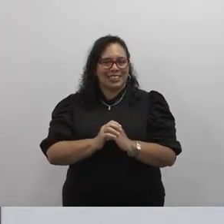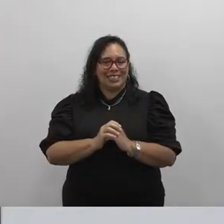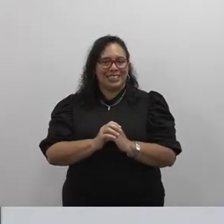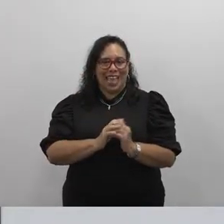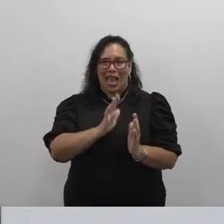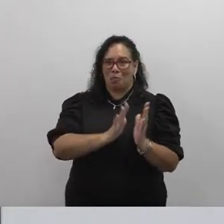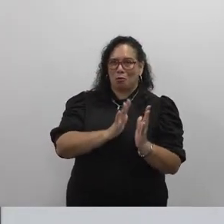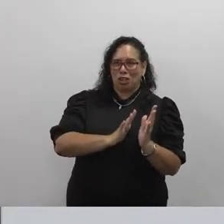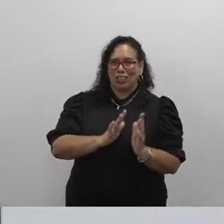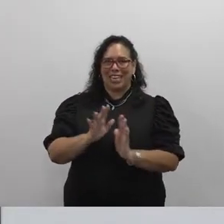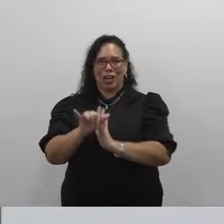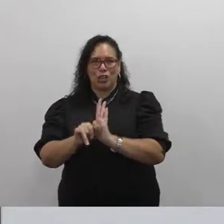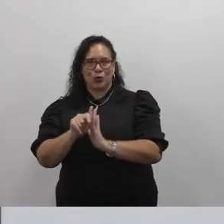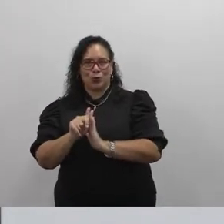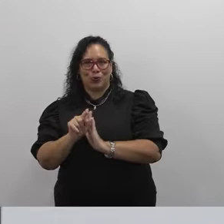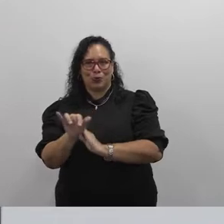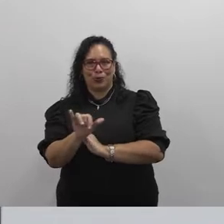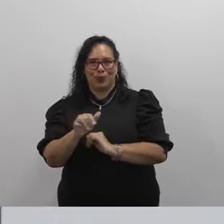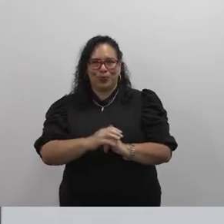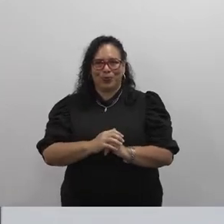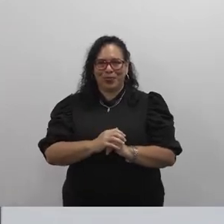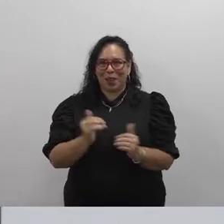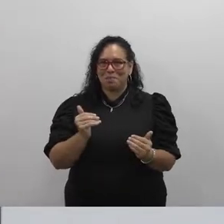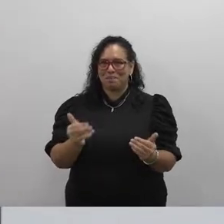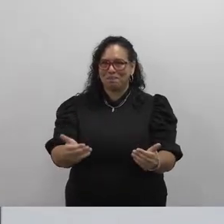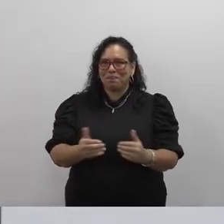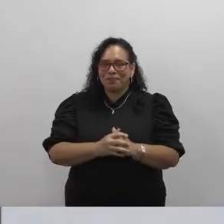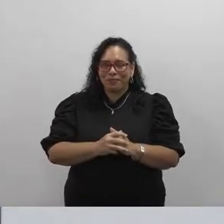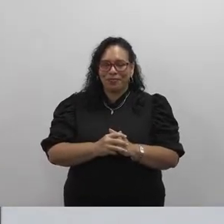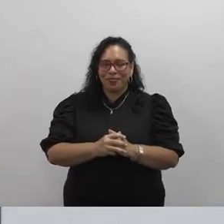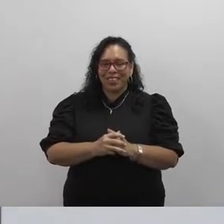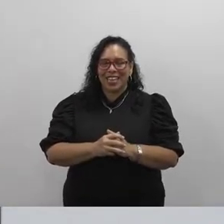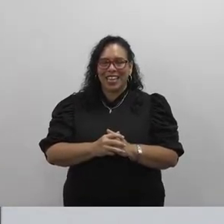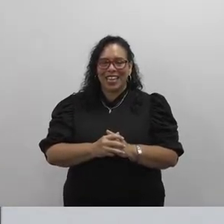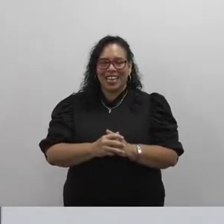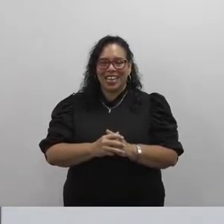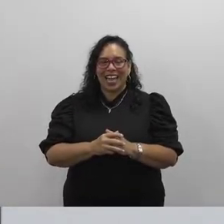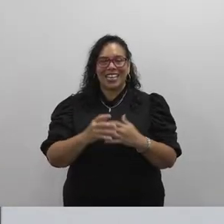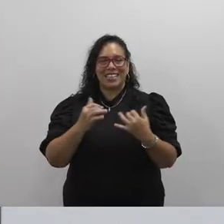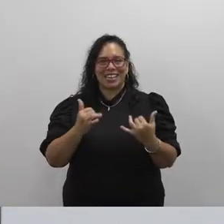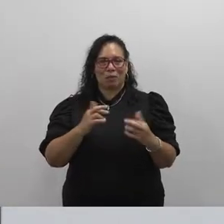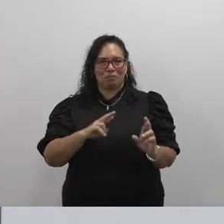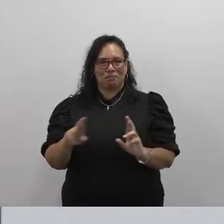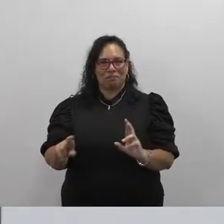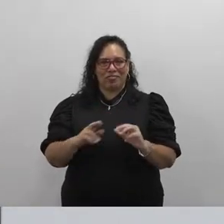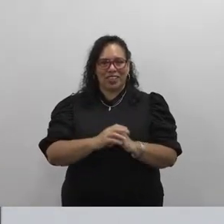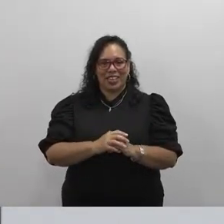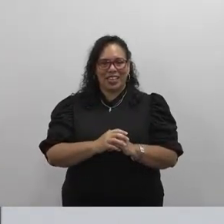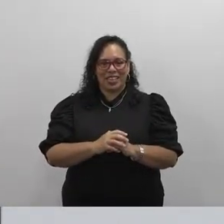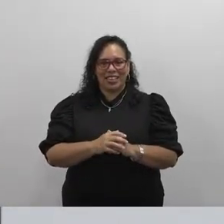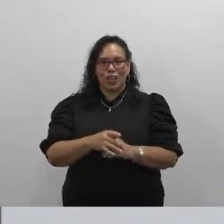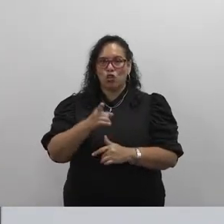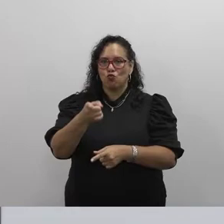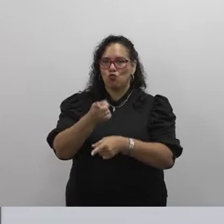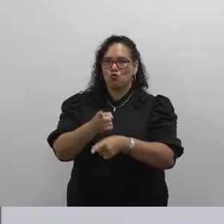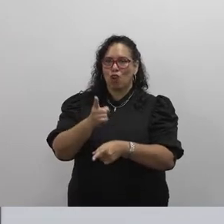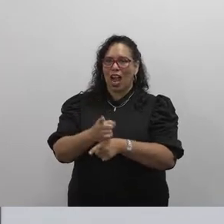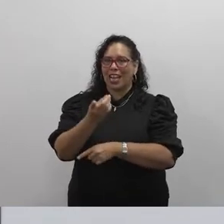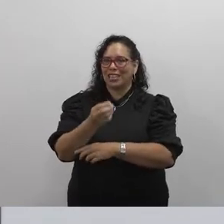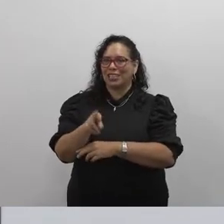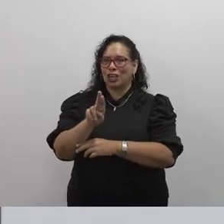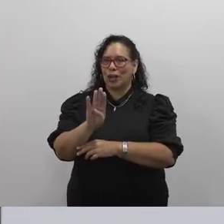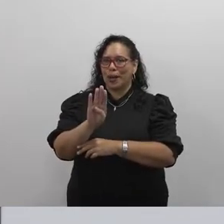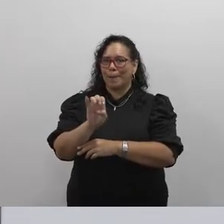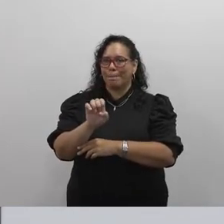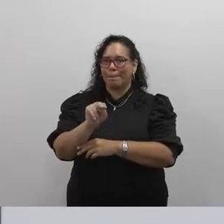and on YouTube. Here we go. So our presentation is now queued up. And you're right on, Dr. Benitez, so why don't we just start